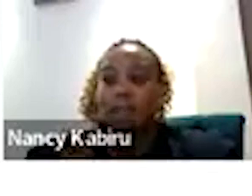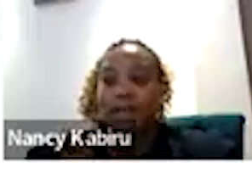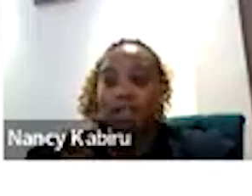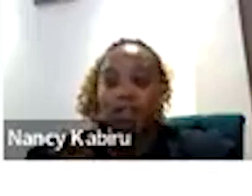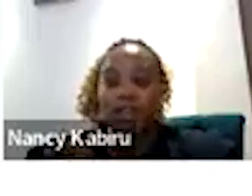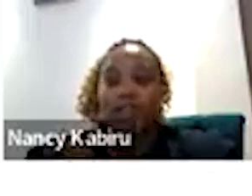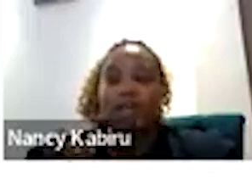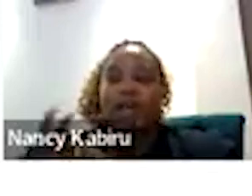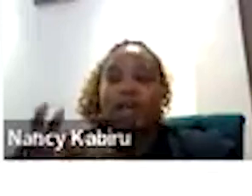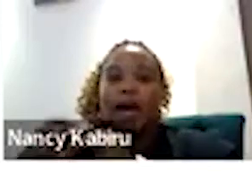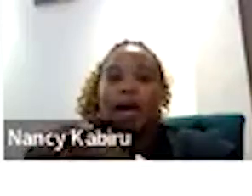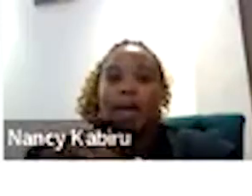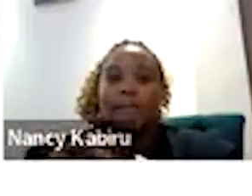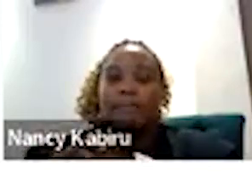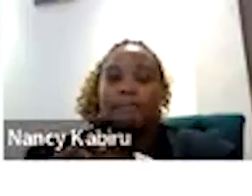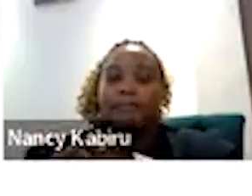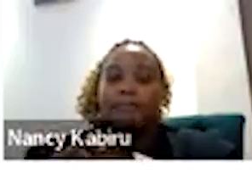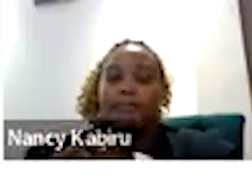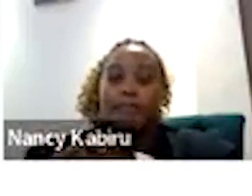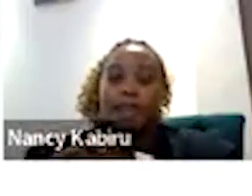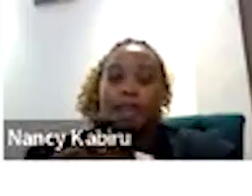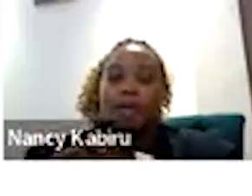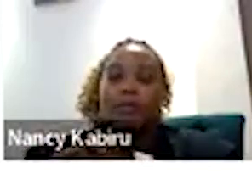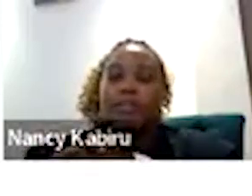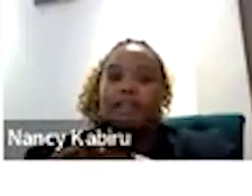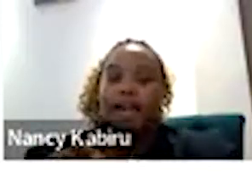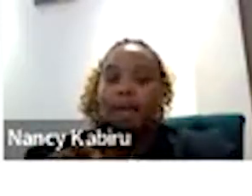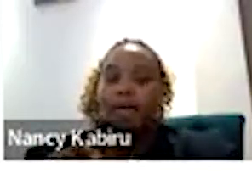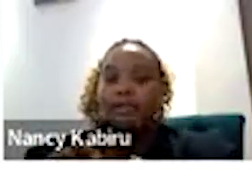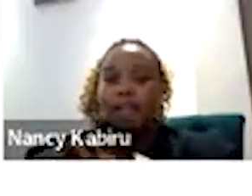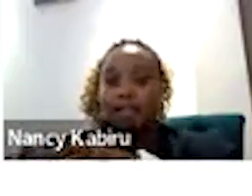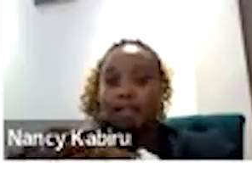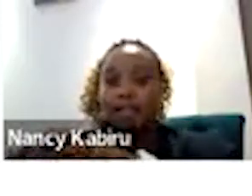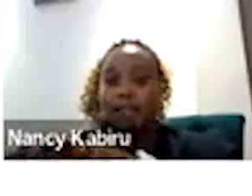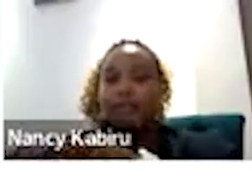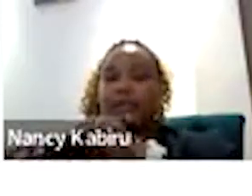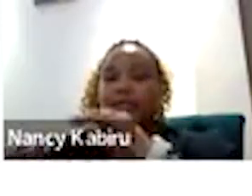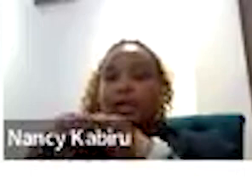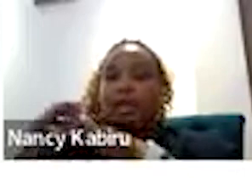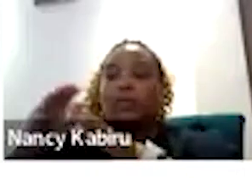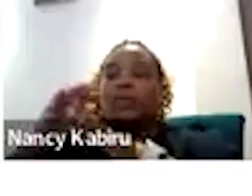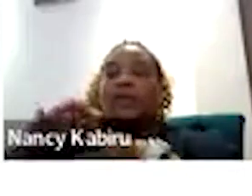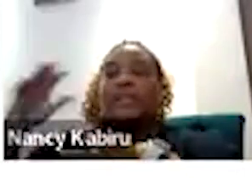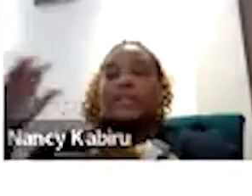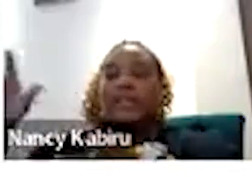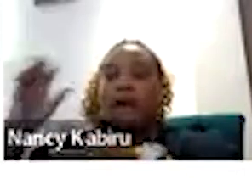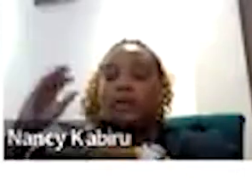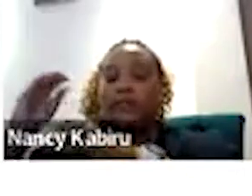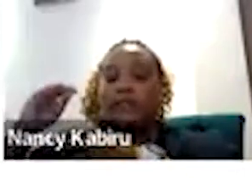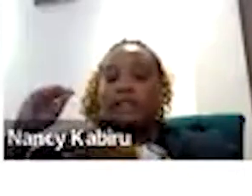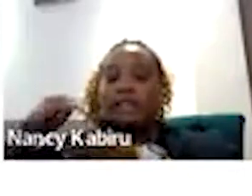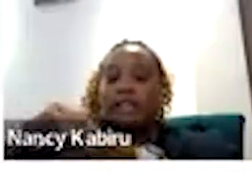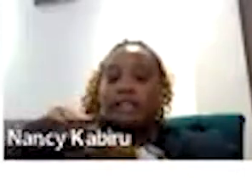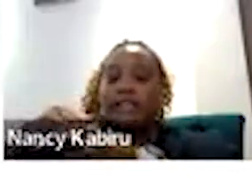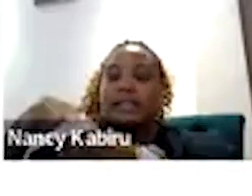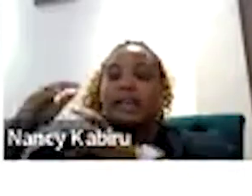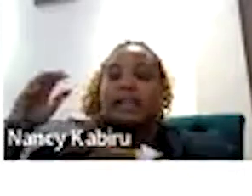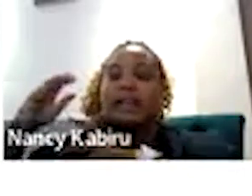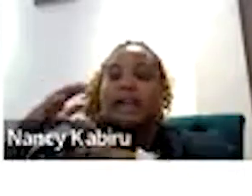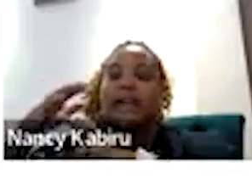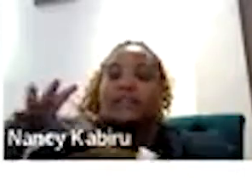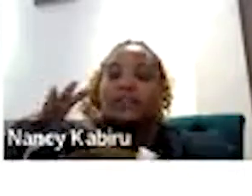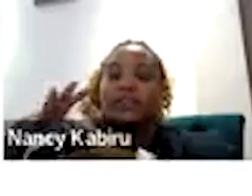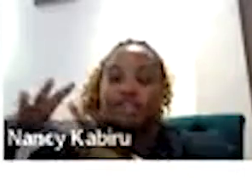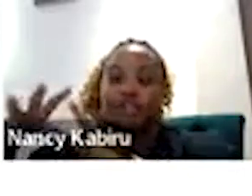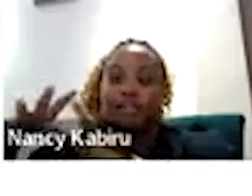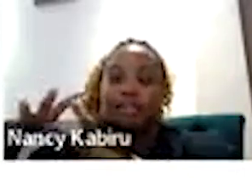struggles with mental health. And when we think about that, because we will see how different ages